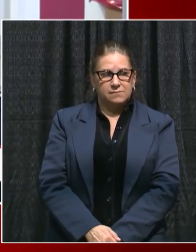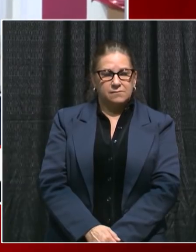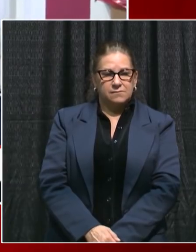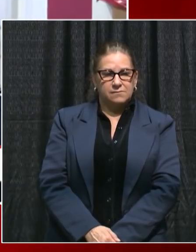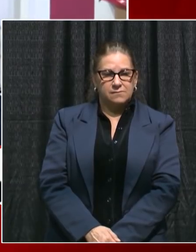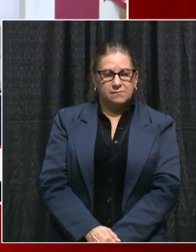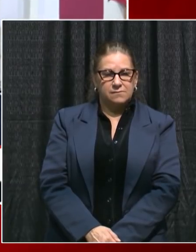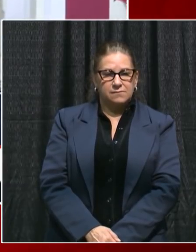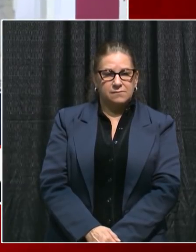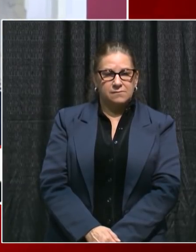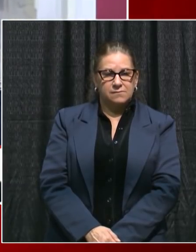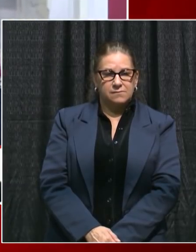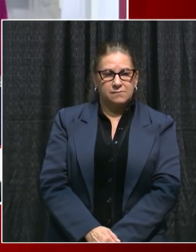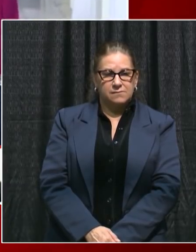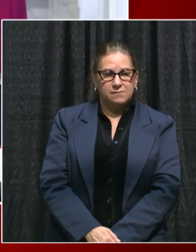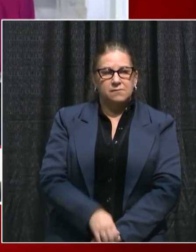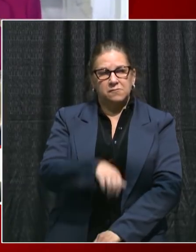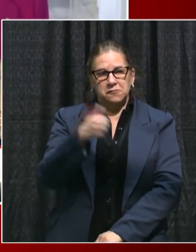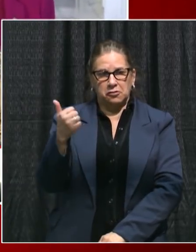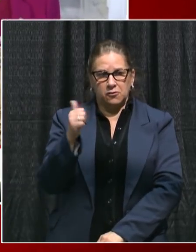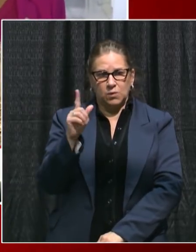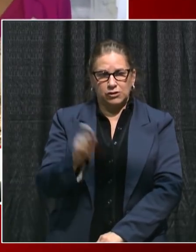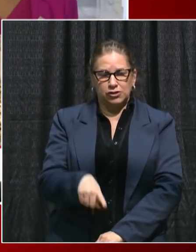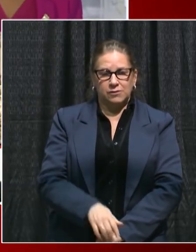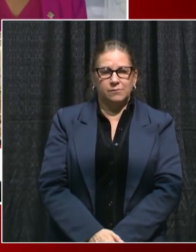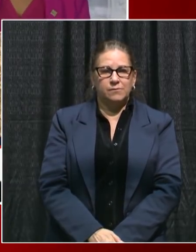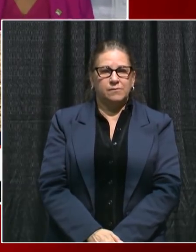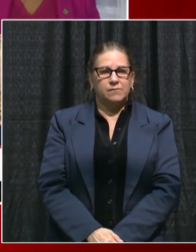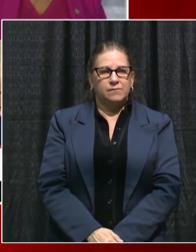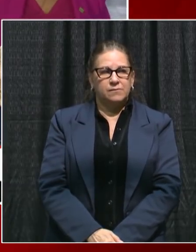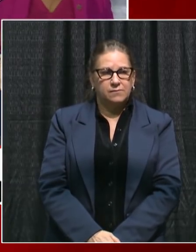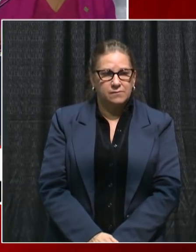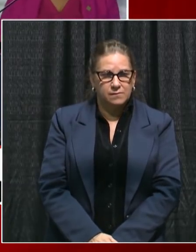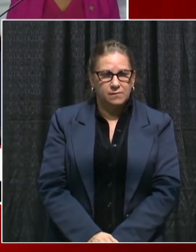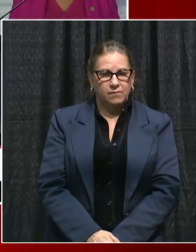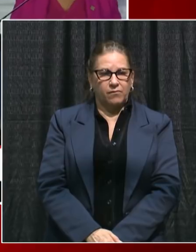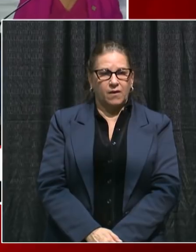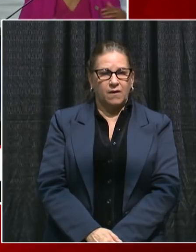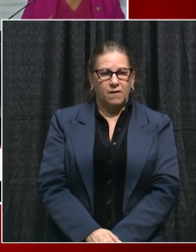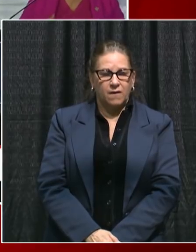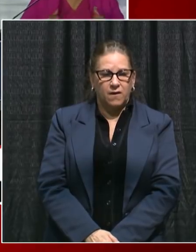correctly, remdesivir, and where that is in the district.